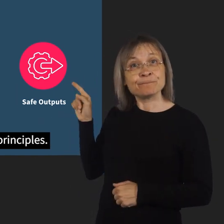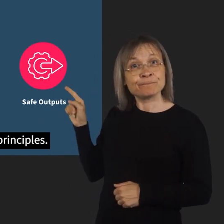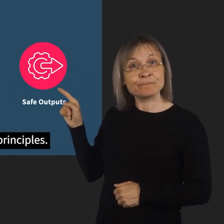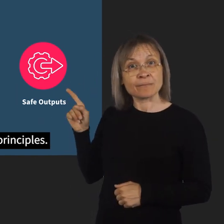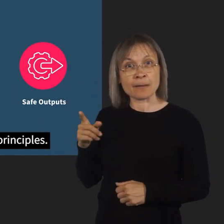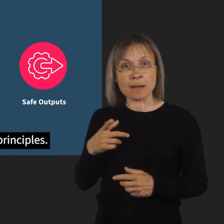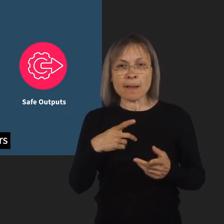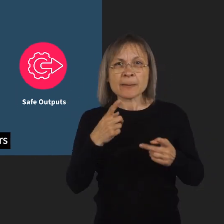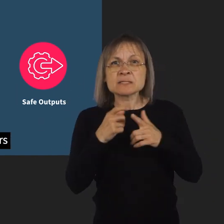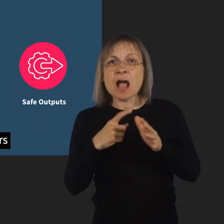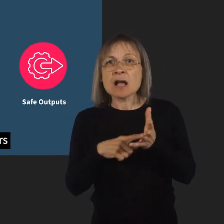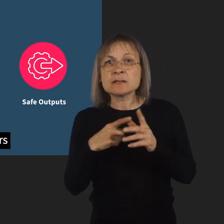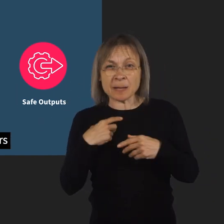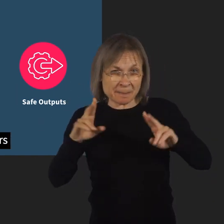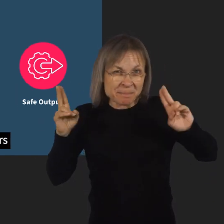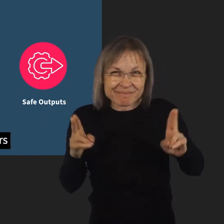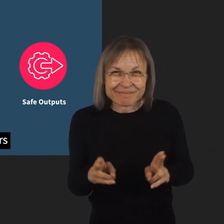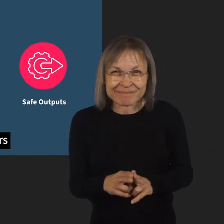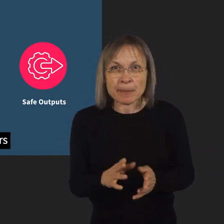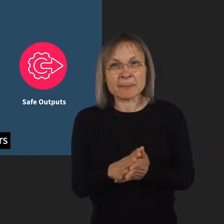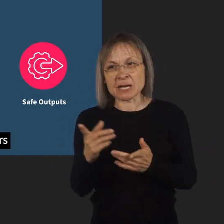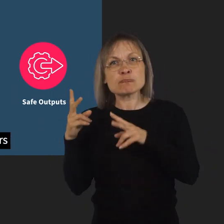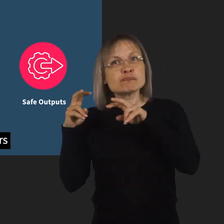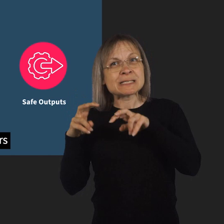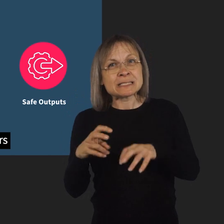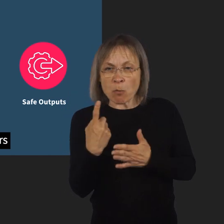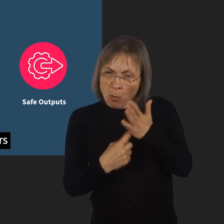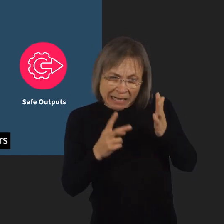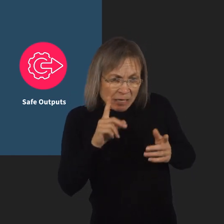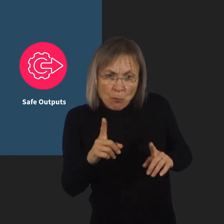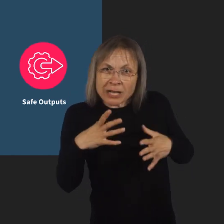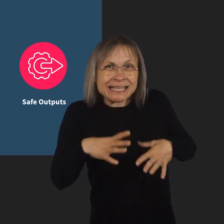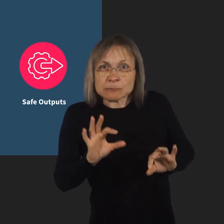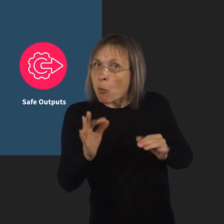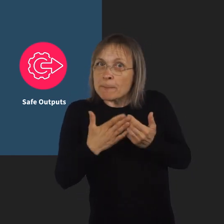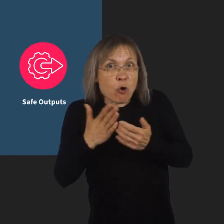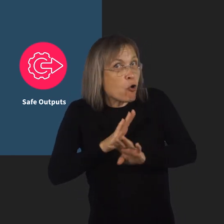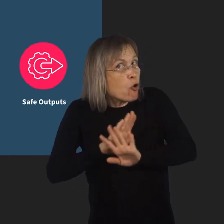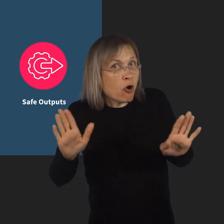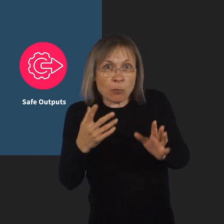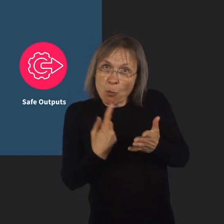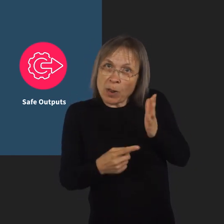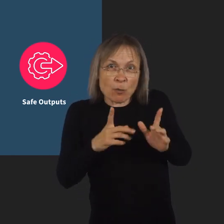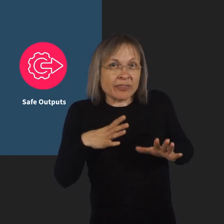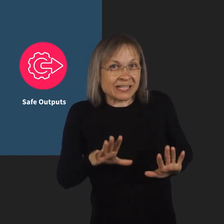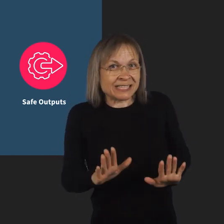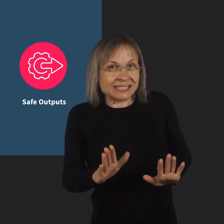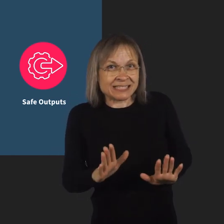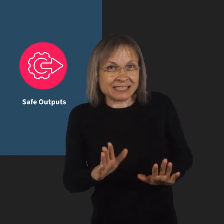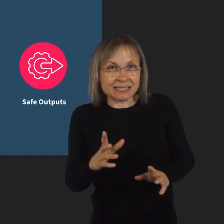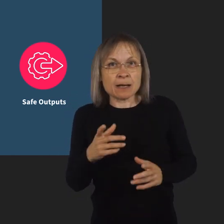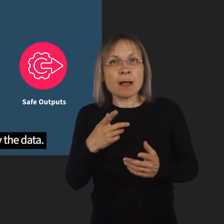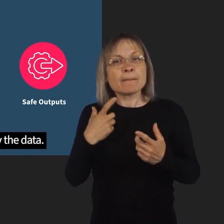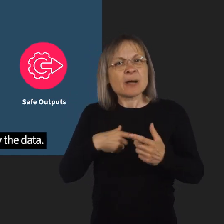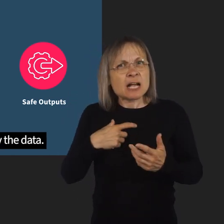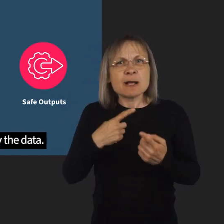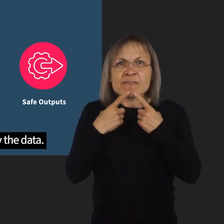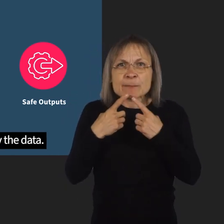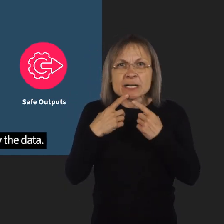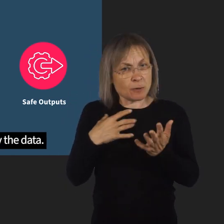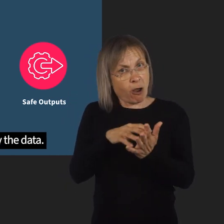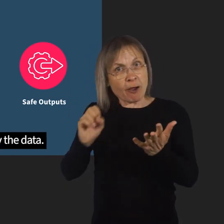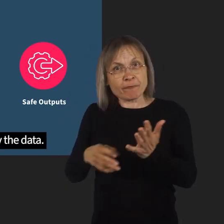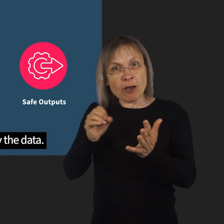principles. We actively minimise the data so researchers see only what they need and no more. We